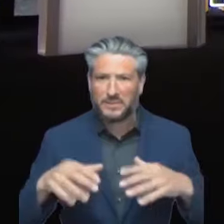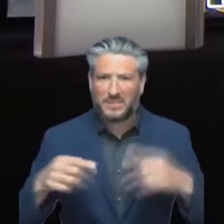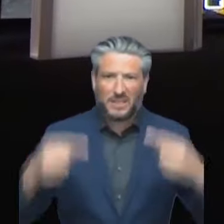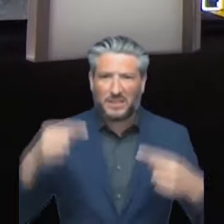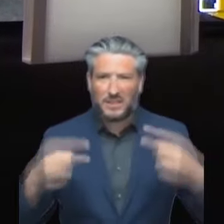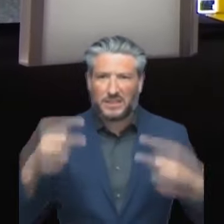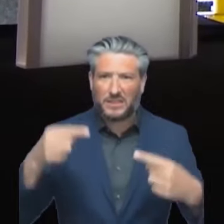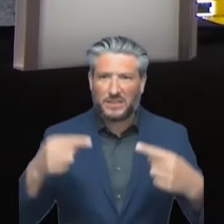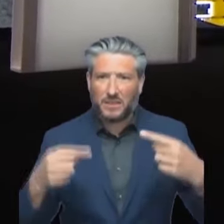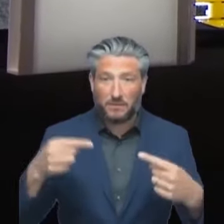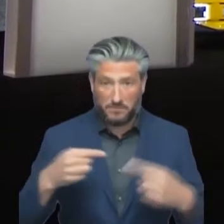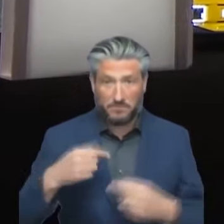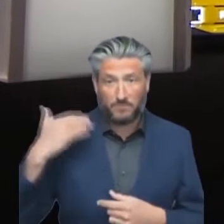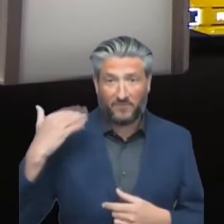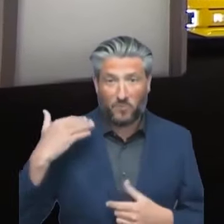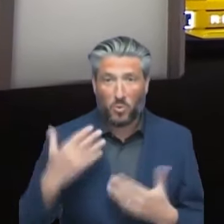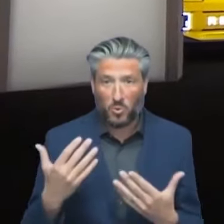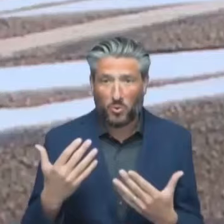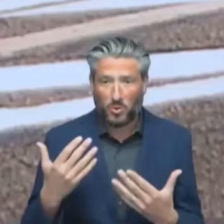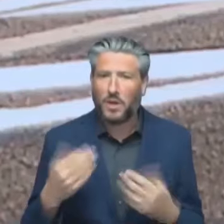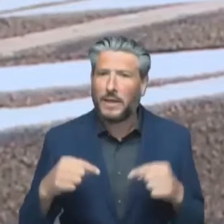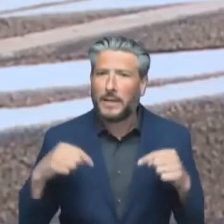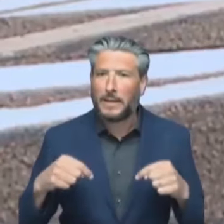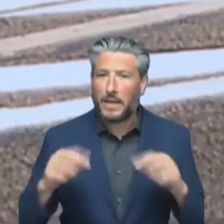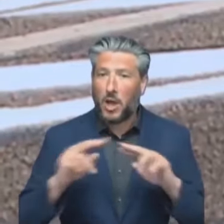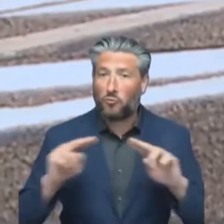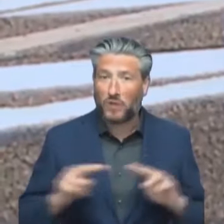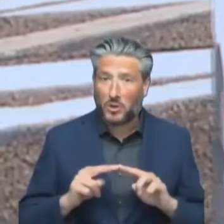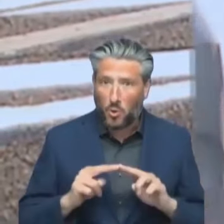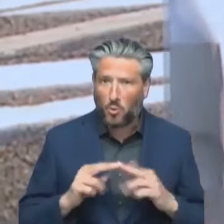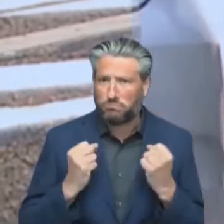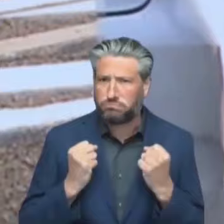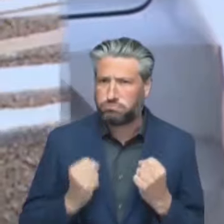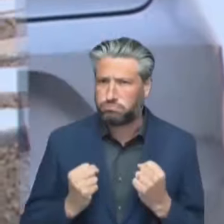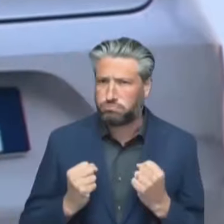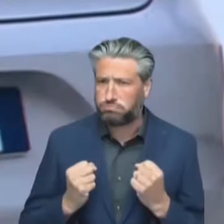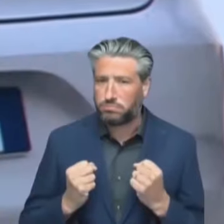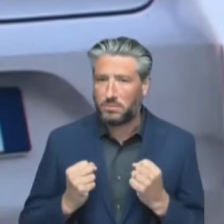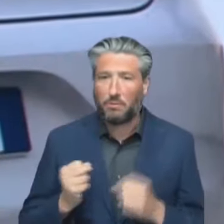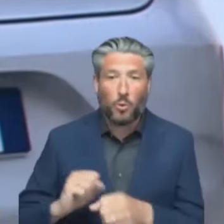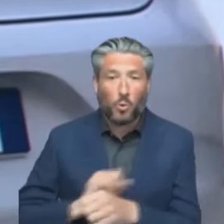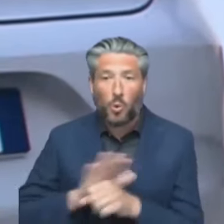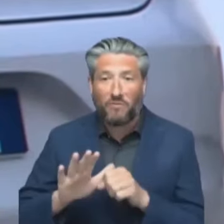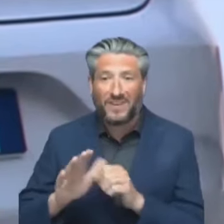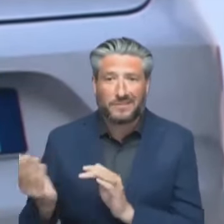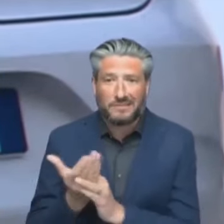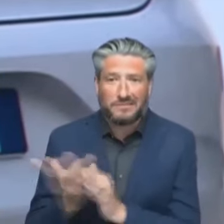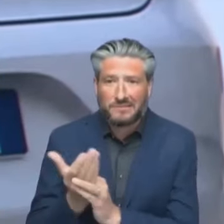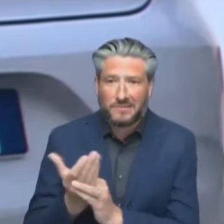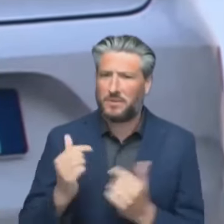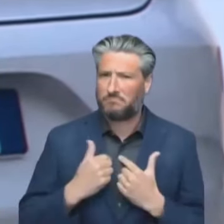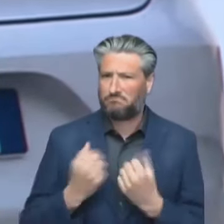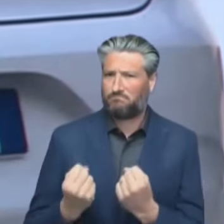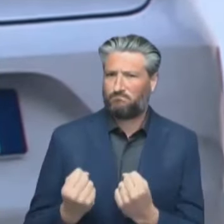Renault definitely has a special talent for performing in times of crisis. Today, the atmosphere is calmer. We are back on the road to serenity, which